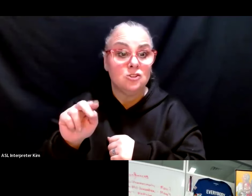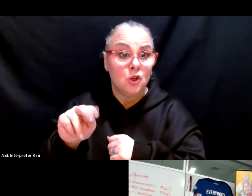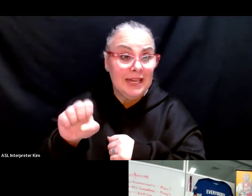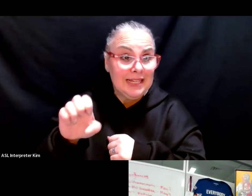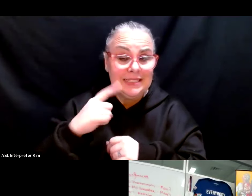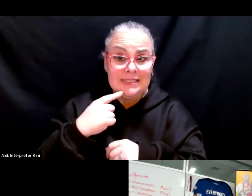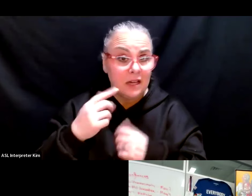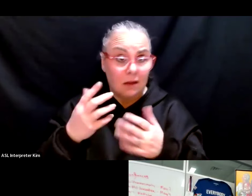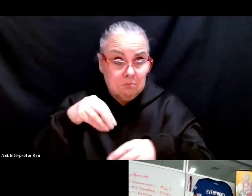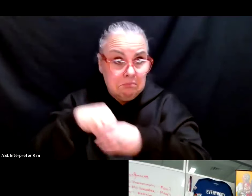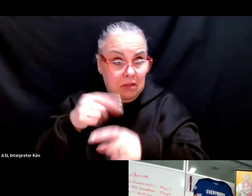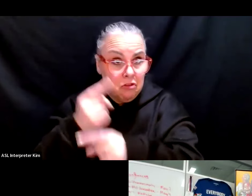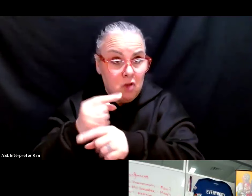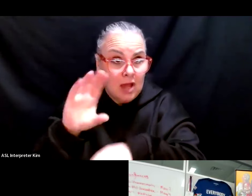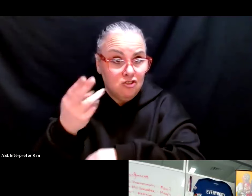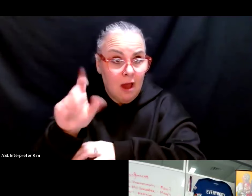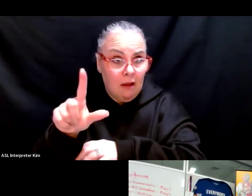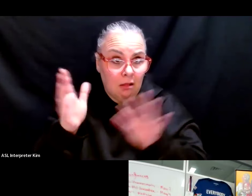are in the Cantonese channel.